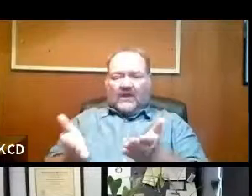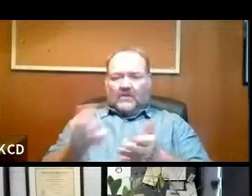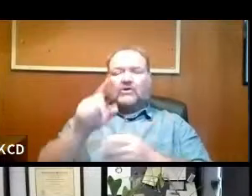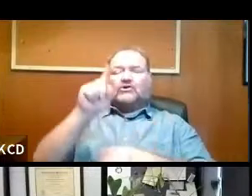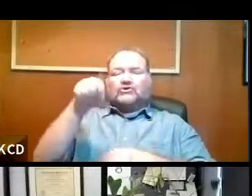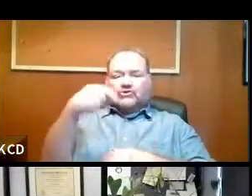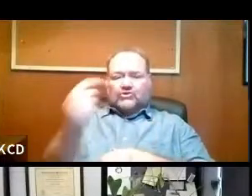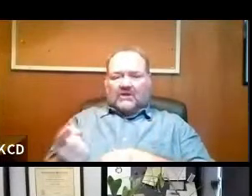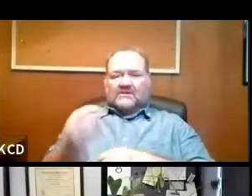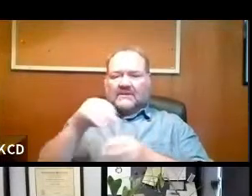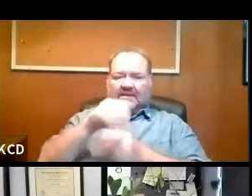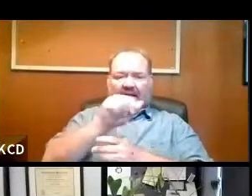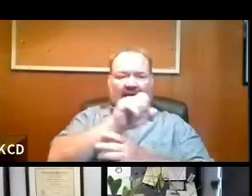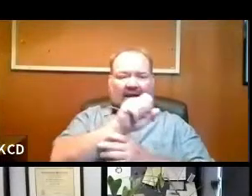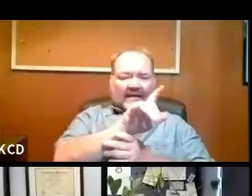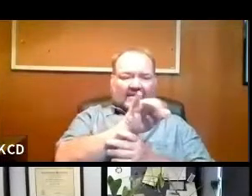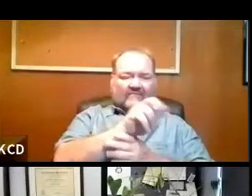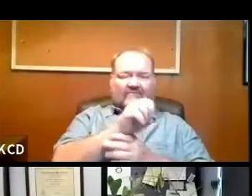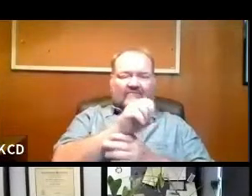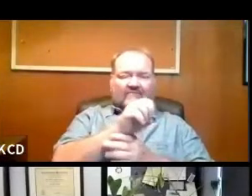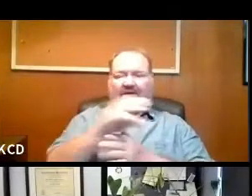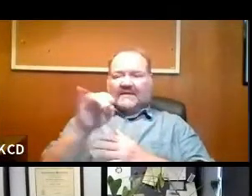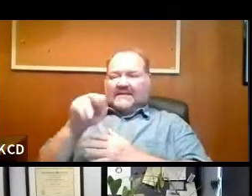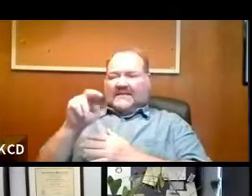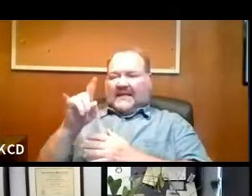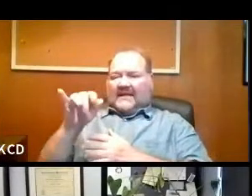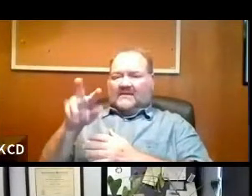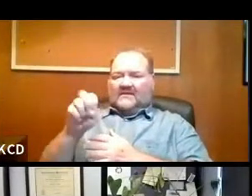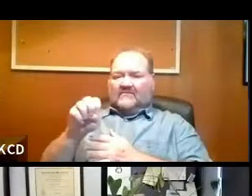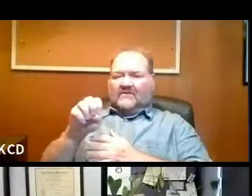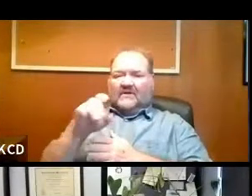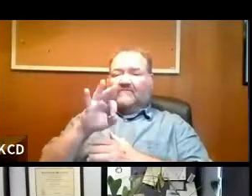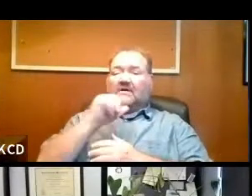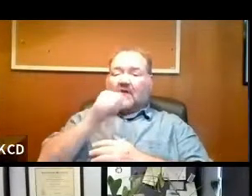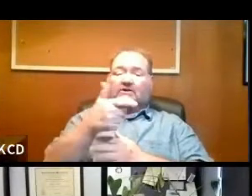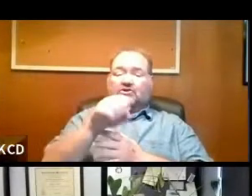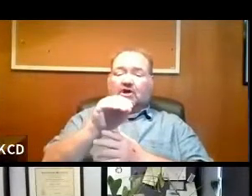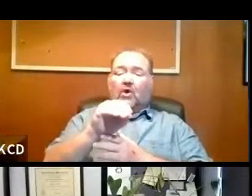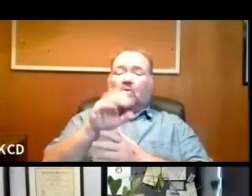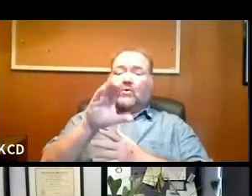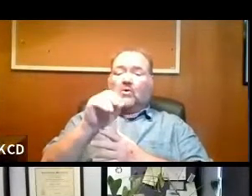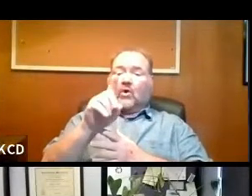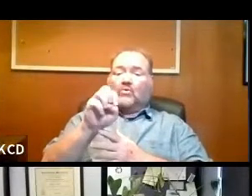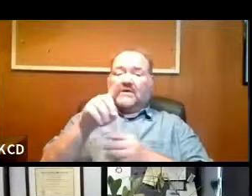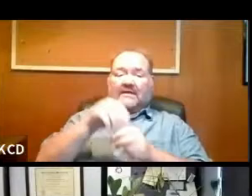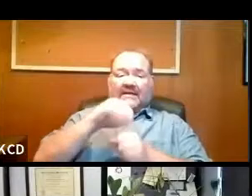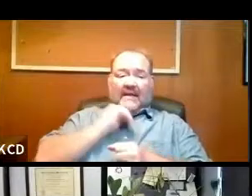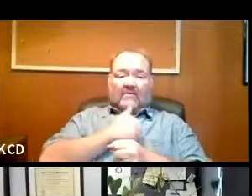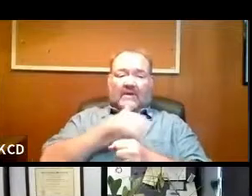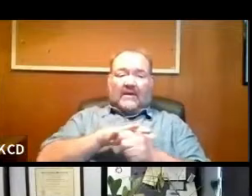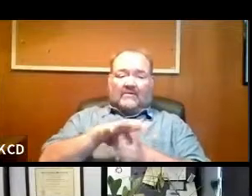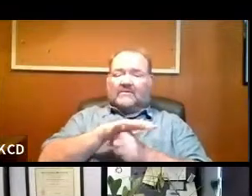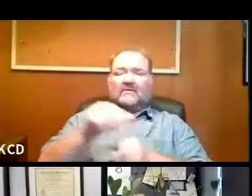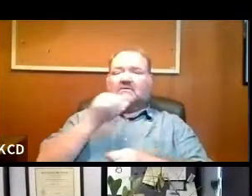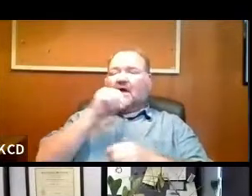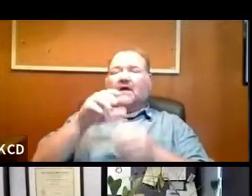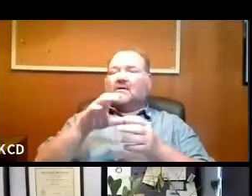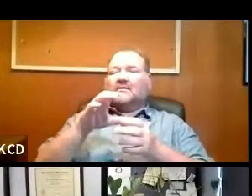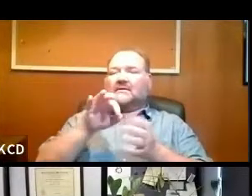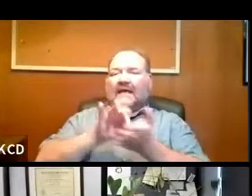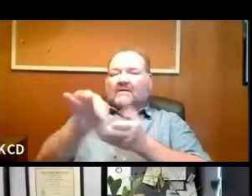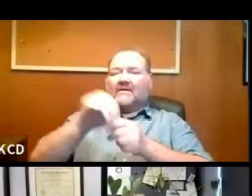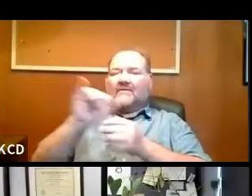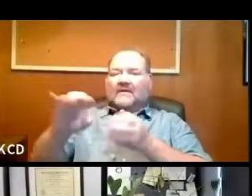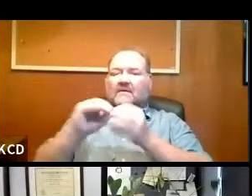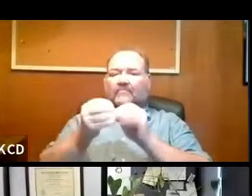is just in the inactive and active, because we weren't pulling, if they weren't geocoded into our jurisdiction, they weren't being counted in that number totally. And so we're just making